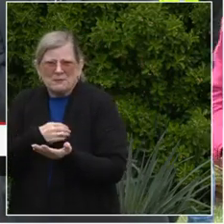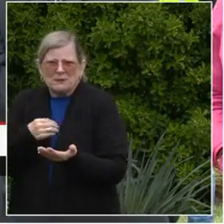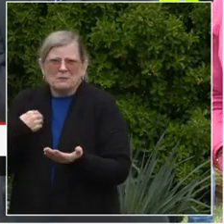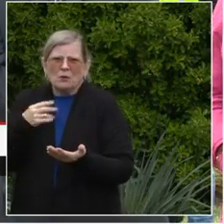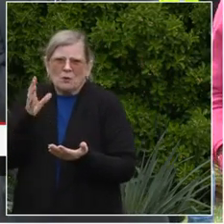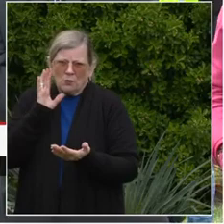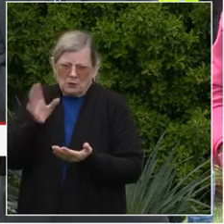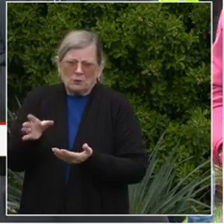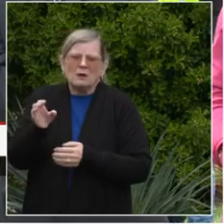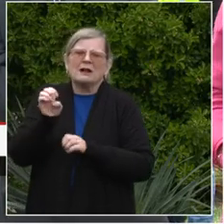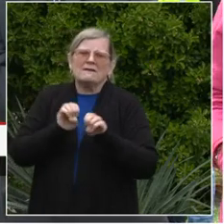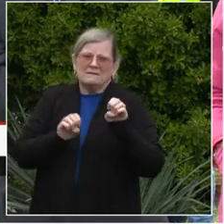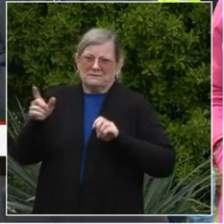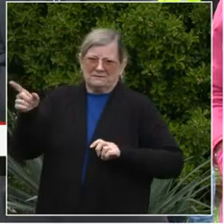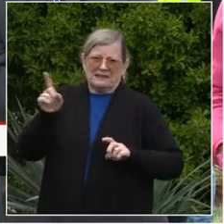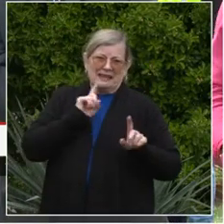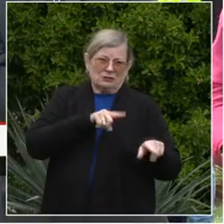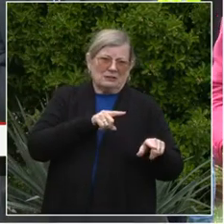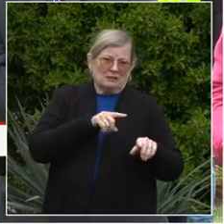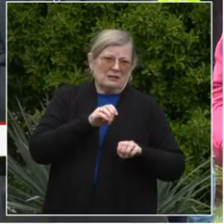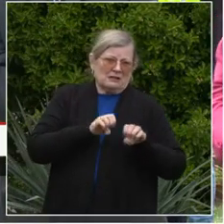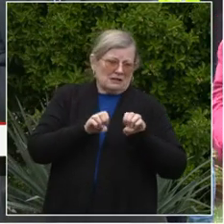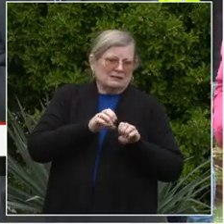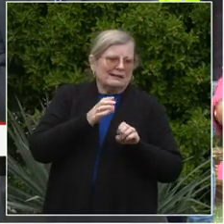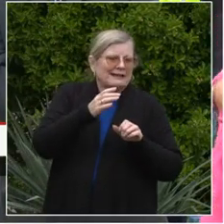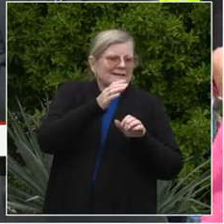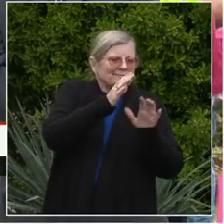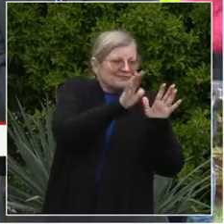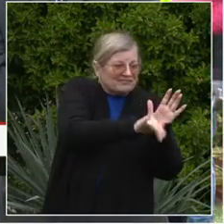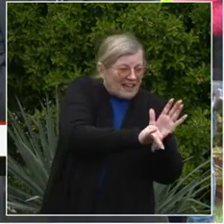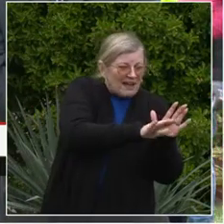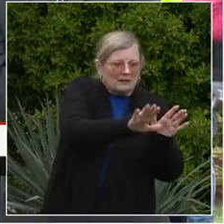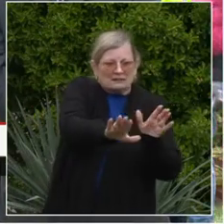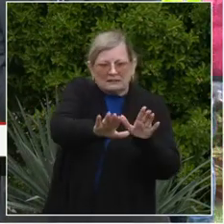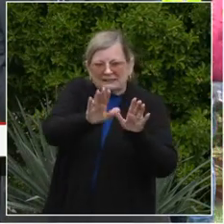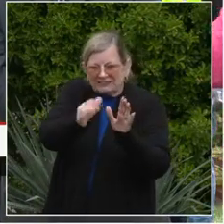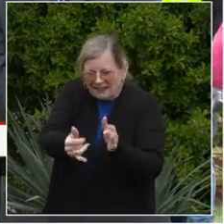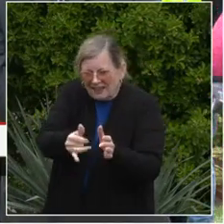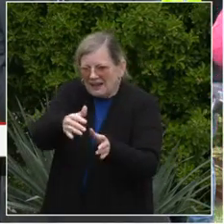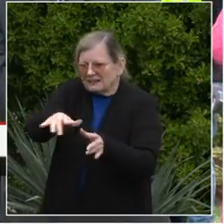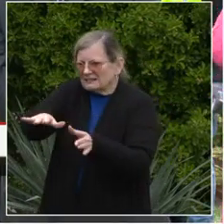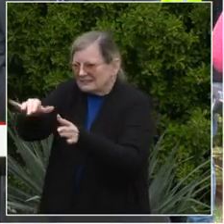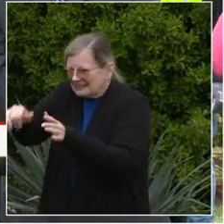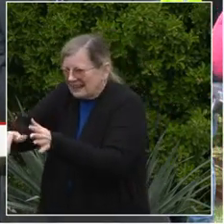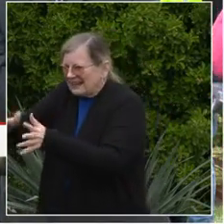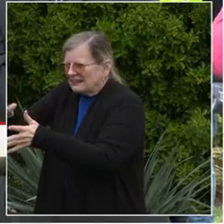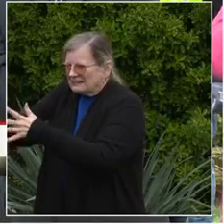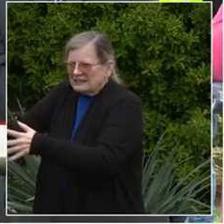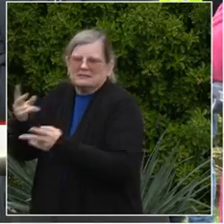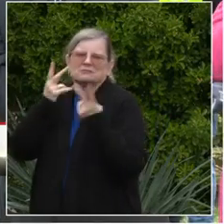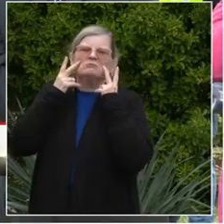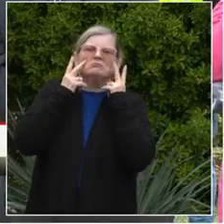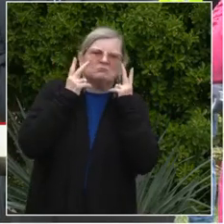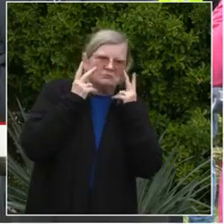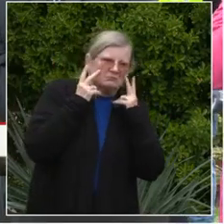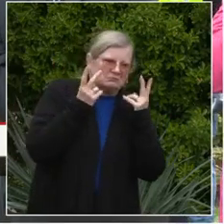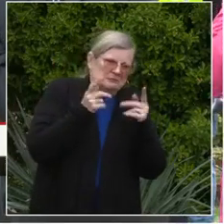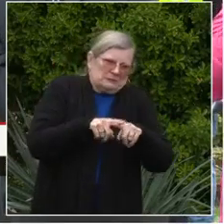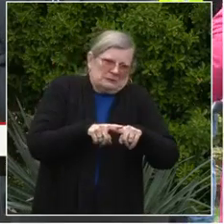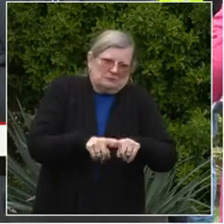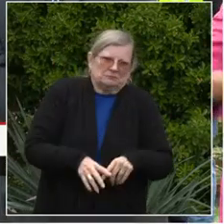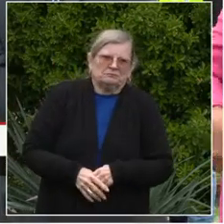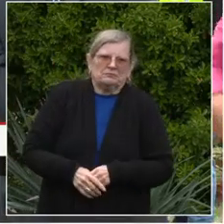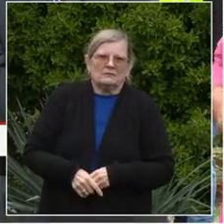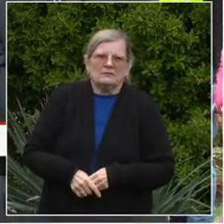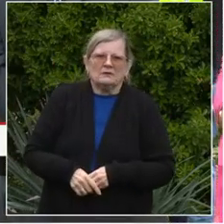evaluate those on a case by case. And this is what I don't want to do, Mark. So, in the past, right, we've learned from, we've had gun buybacks in the past,